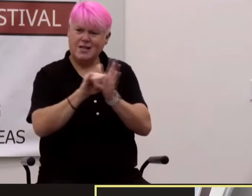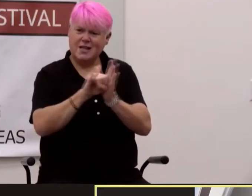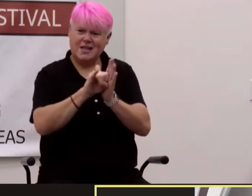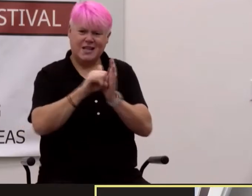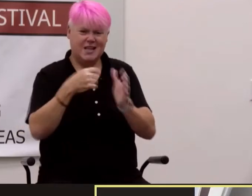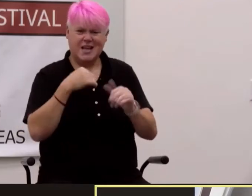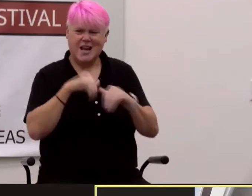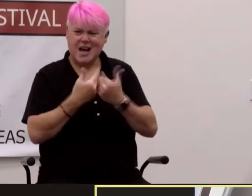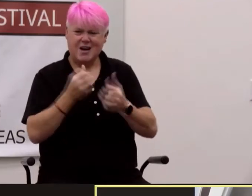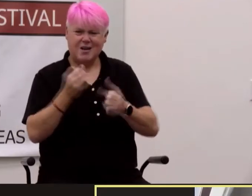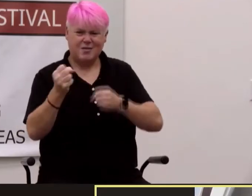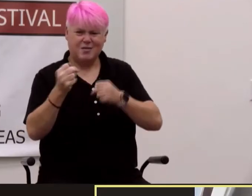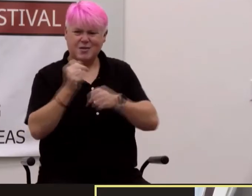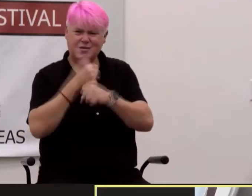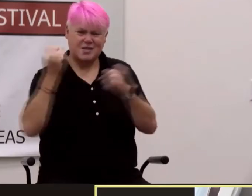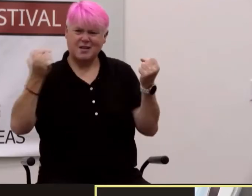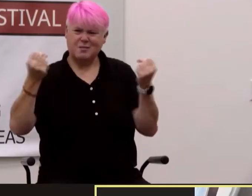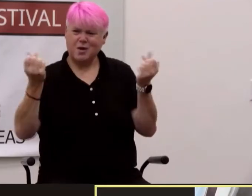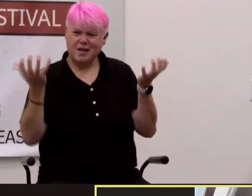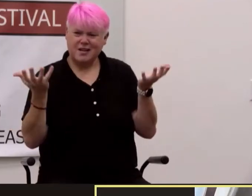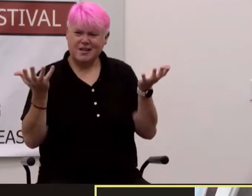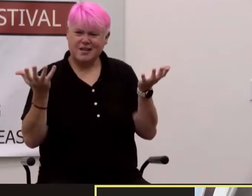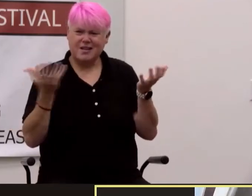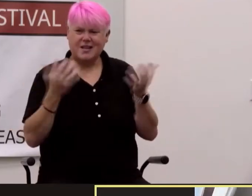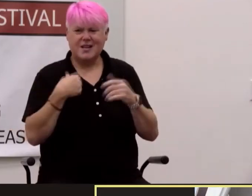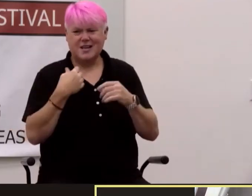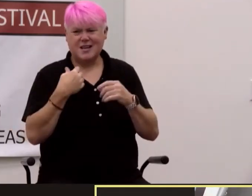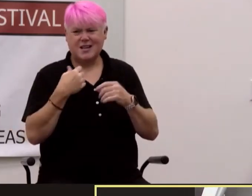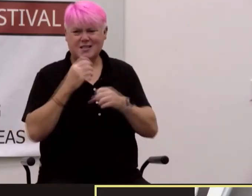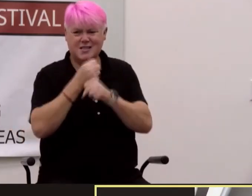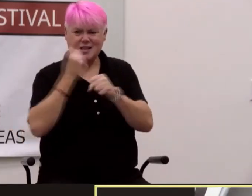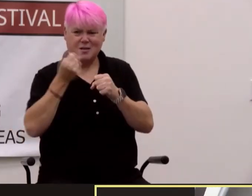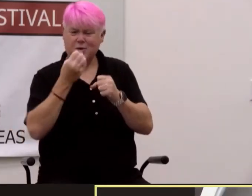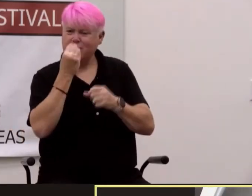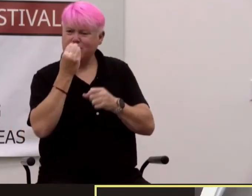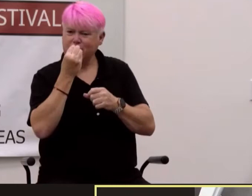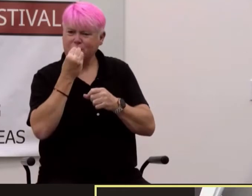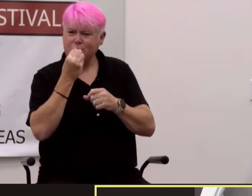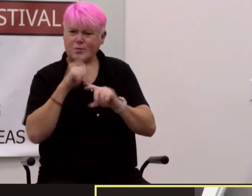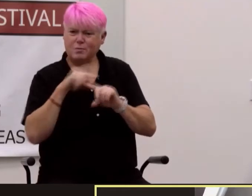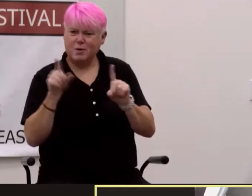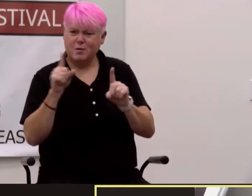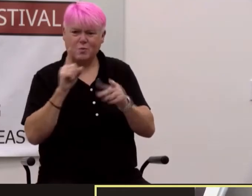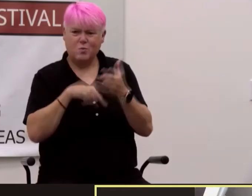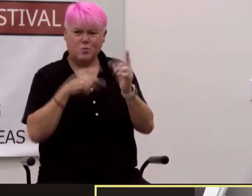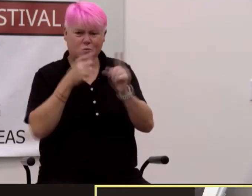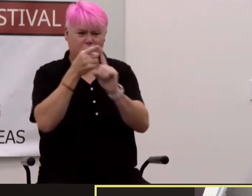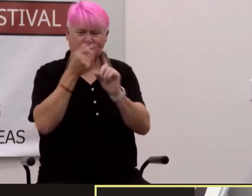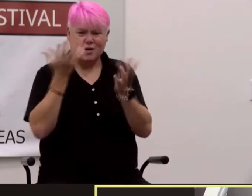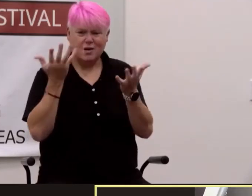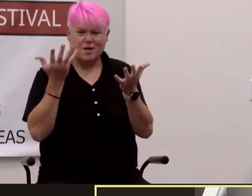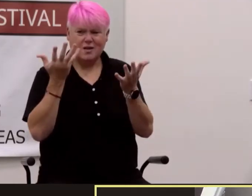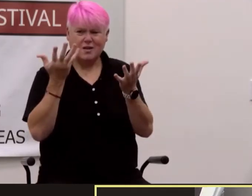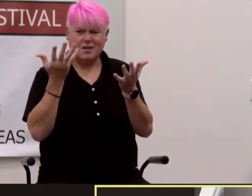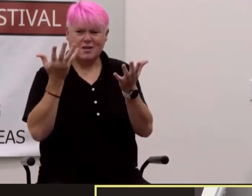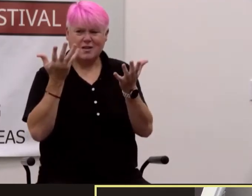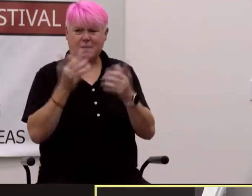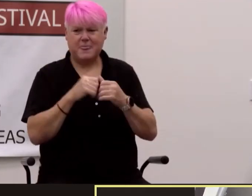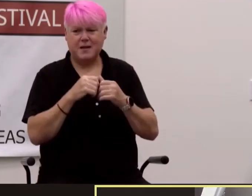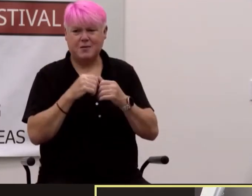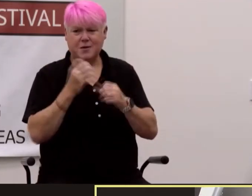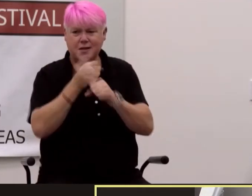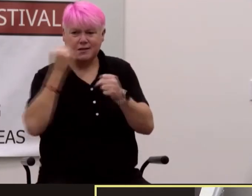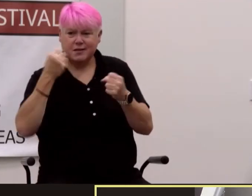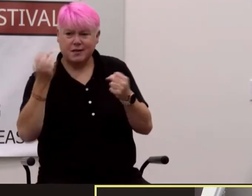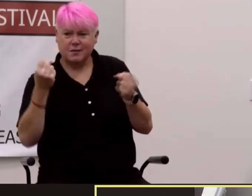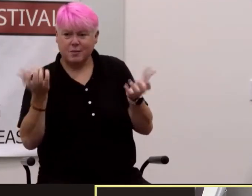mean, I can celebrate Indigenous food, I can celebrate all that stuff, but what's the point? Because I don't, do I celebrate Haida? Do